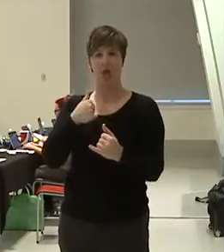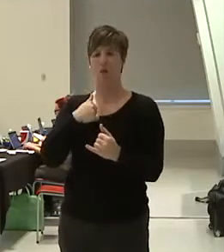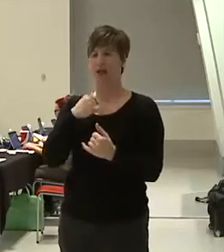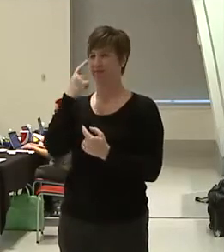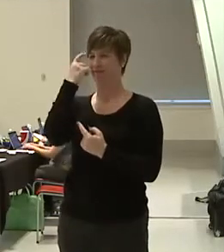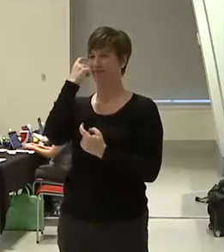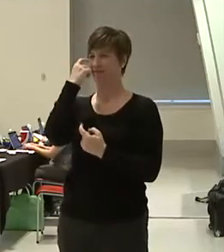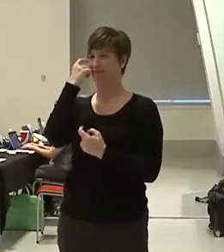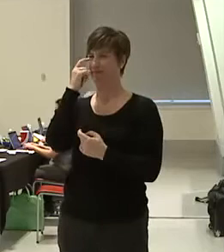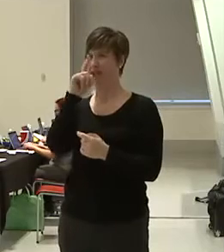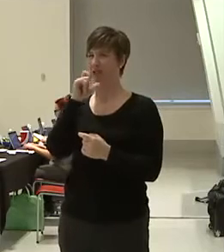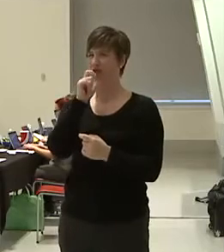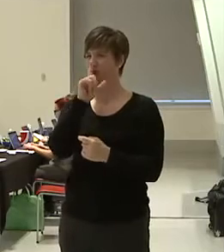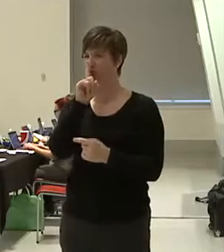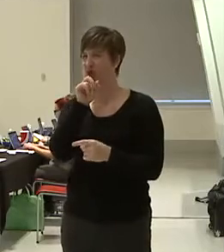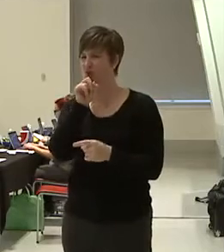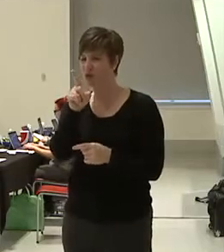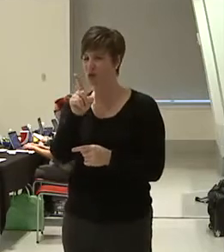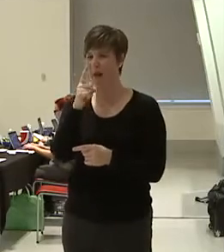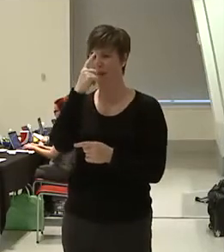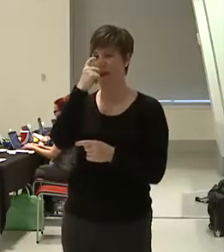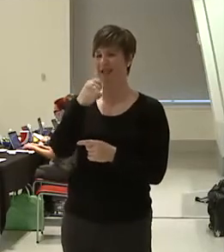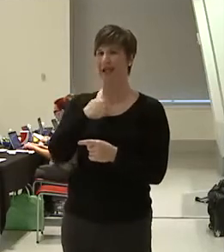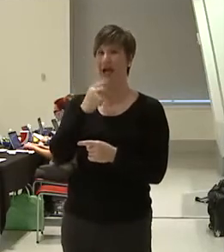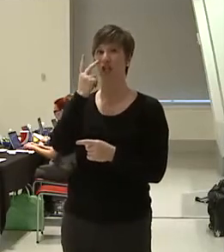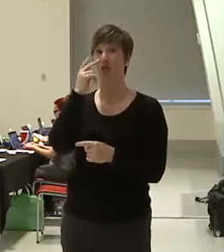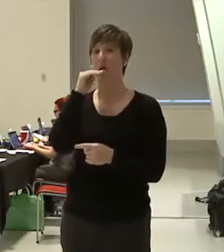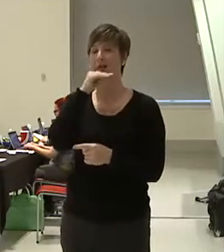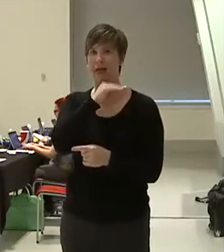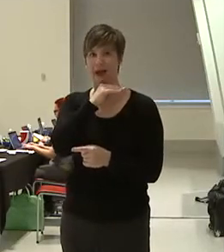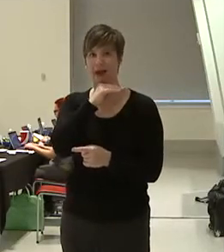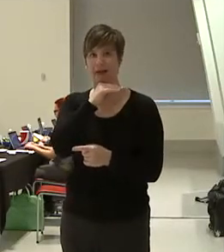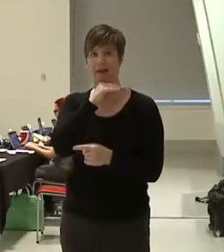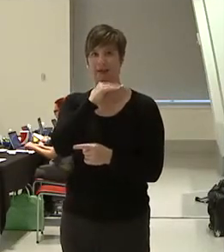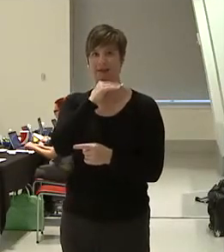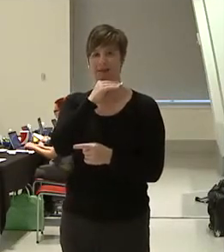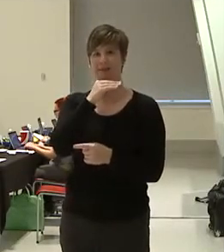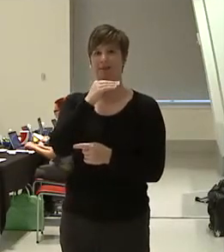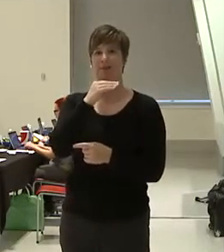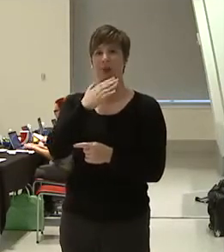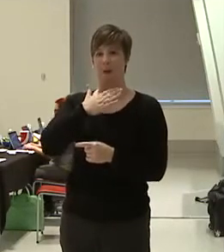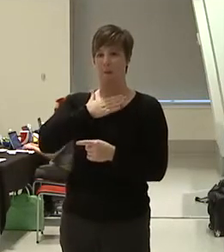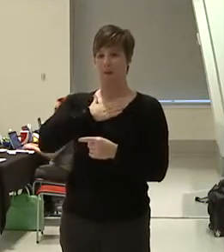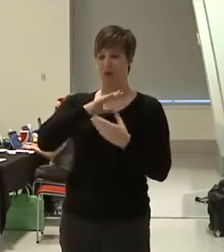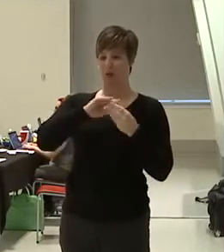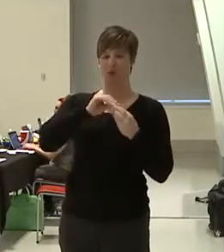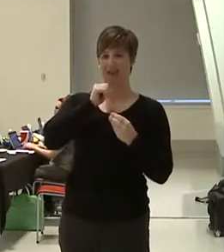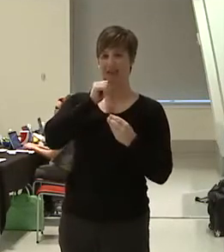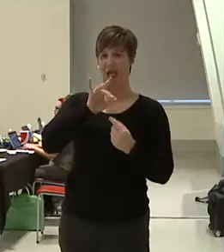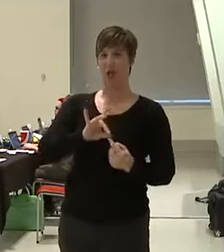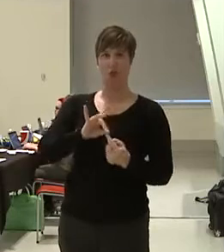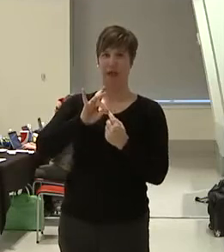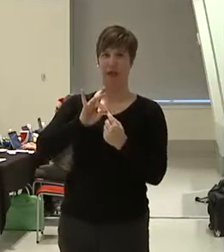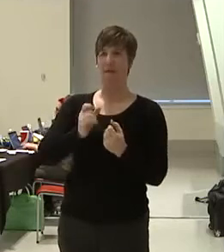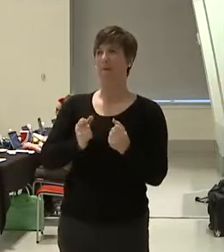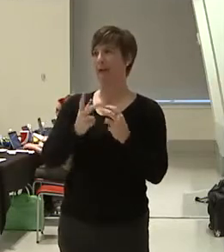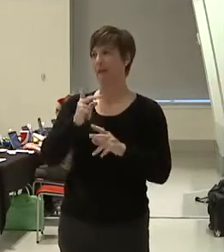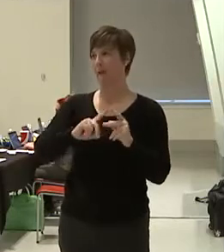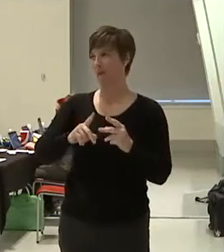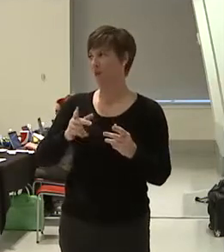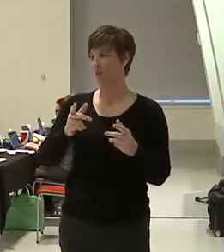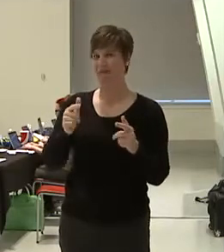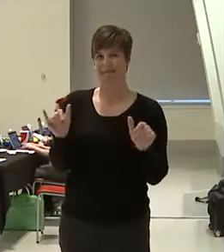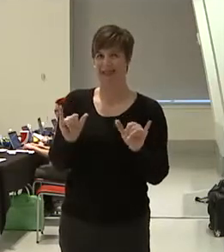it because I personally saw him lie to us, right? And and my story is not unique, right? Like, there are many people who feel like